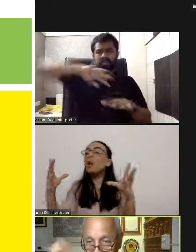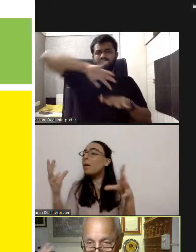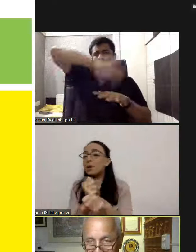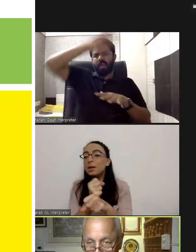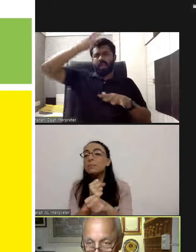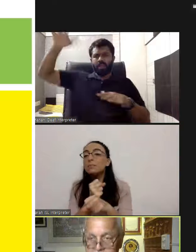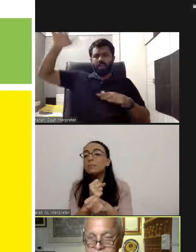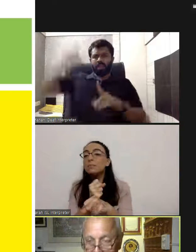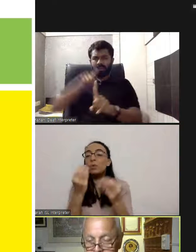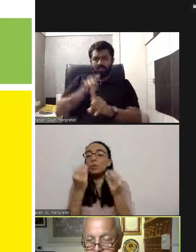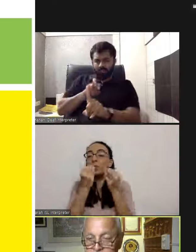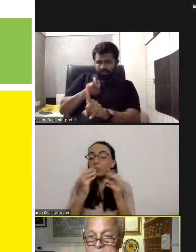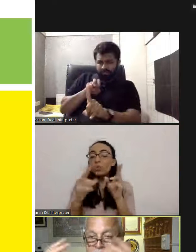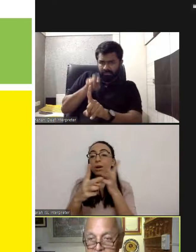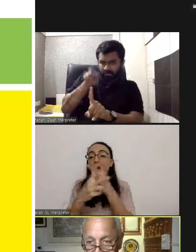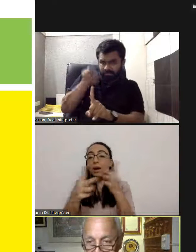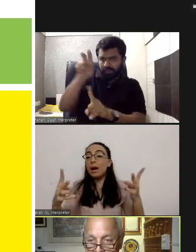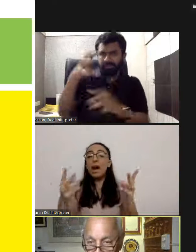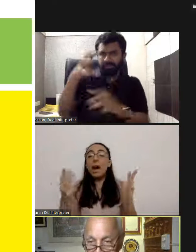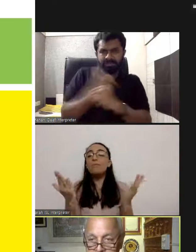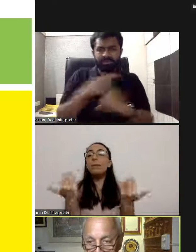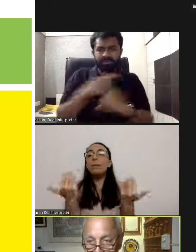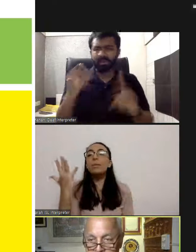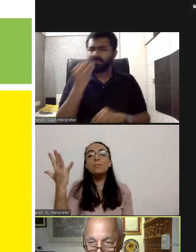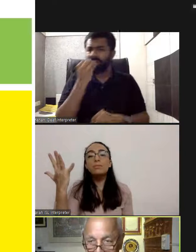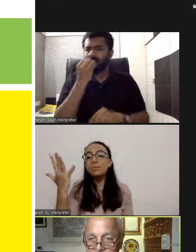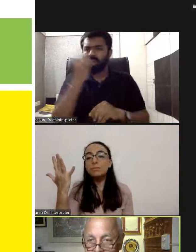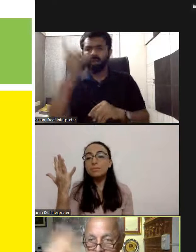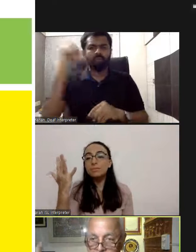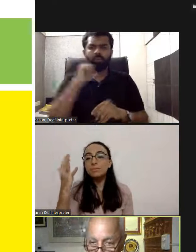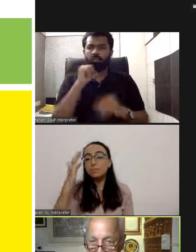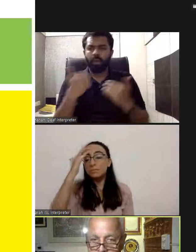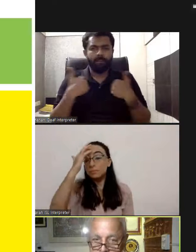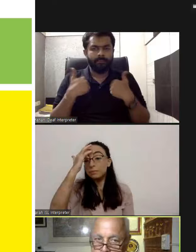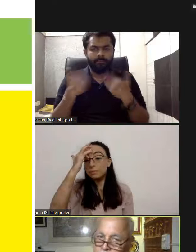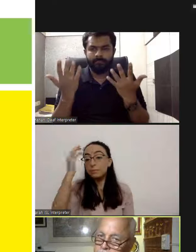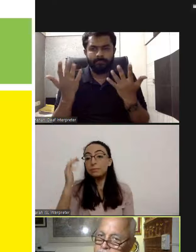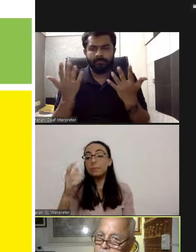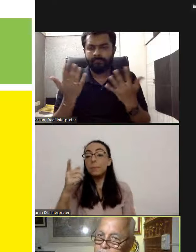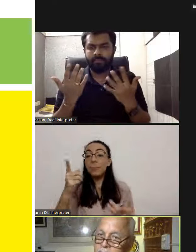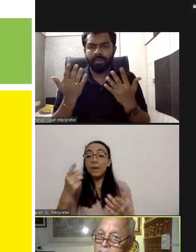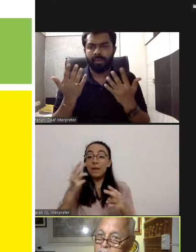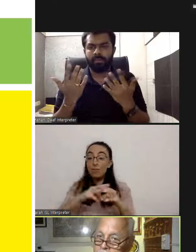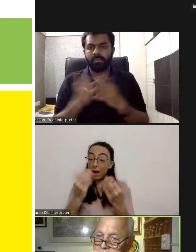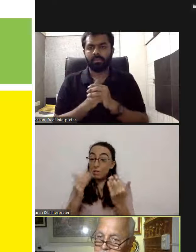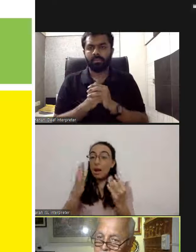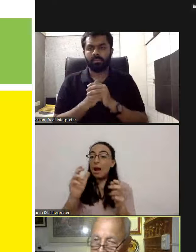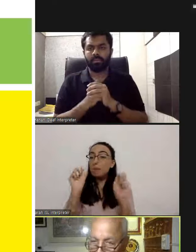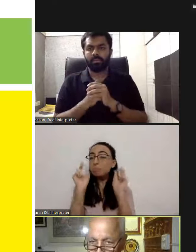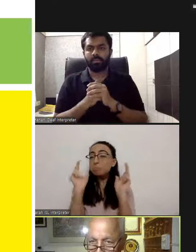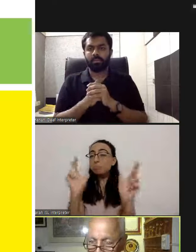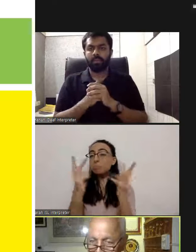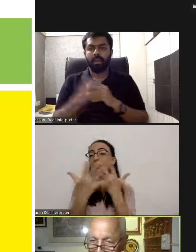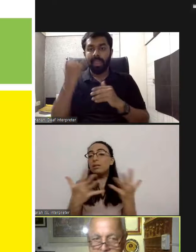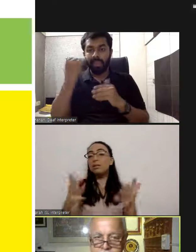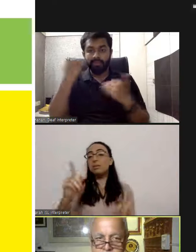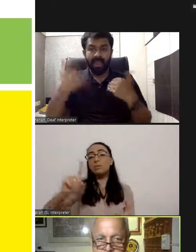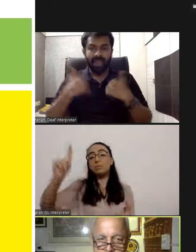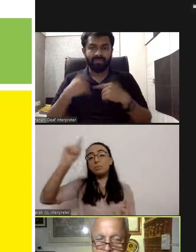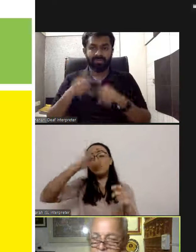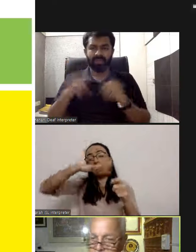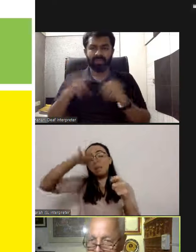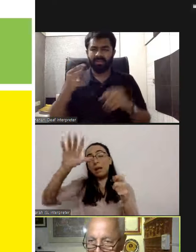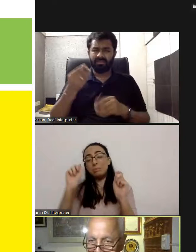Actually, many things are not available, and things that are available are extremely expensive. People can't access